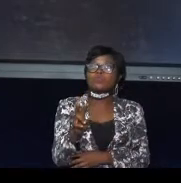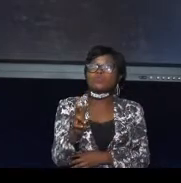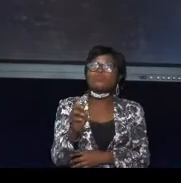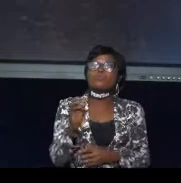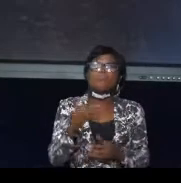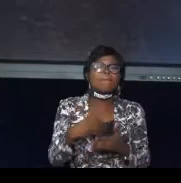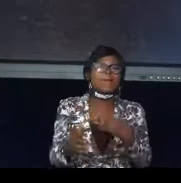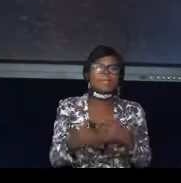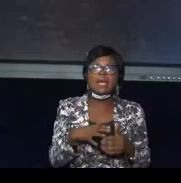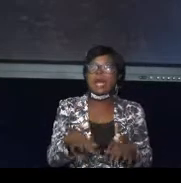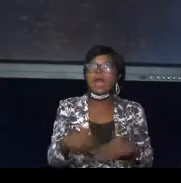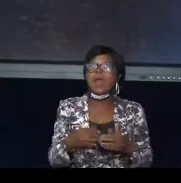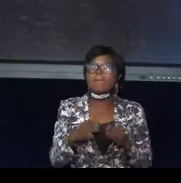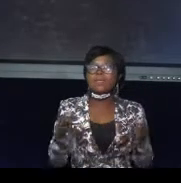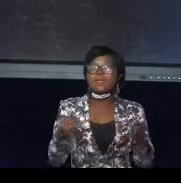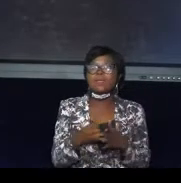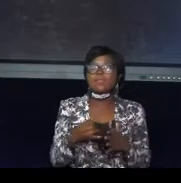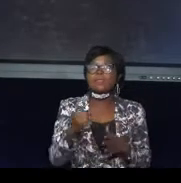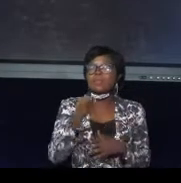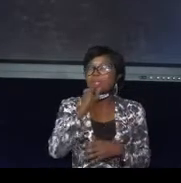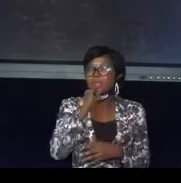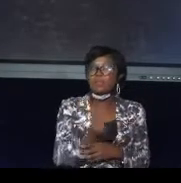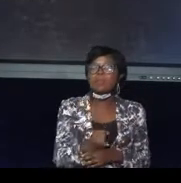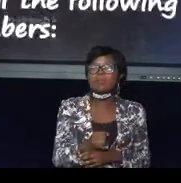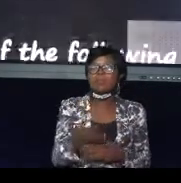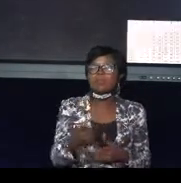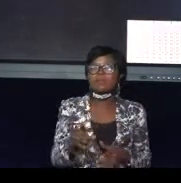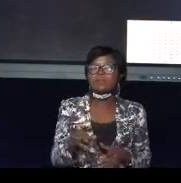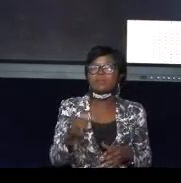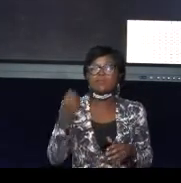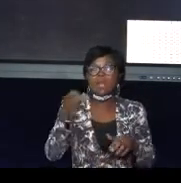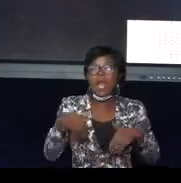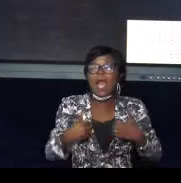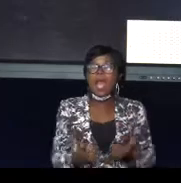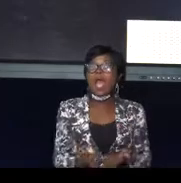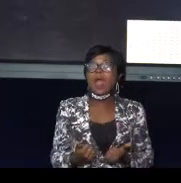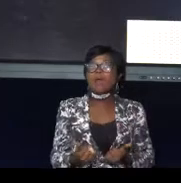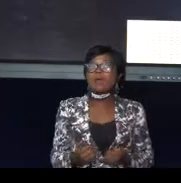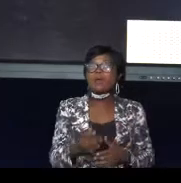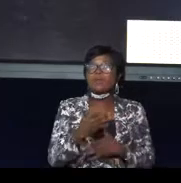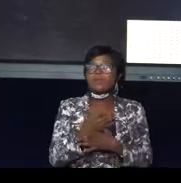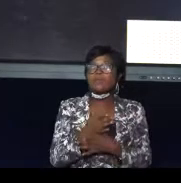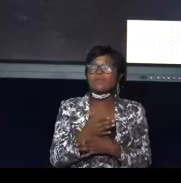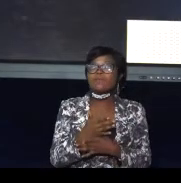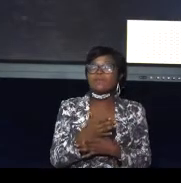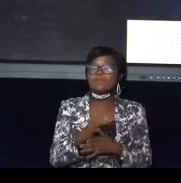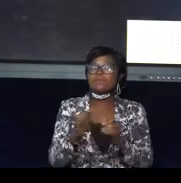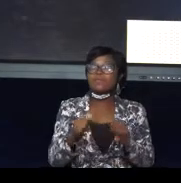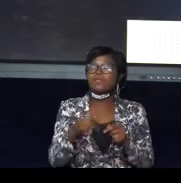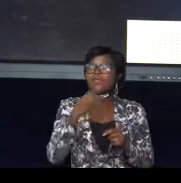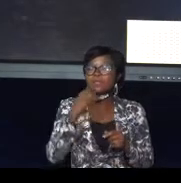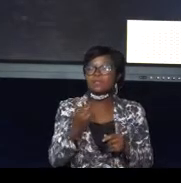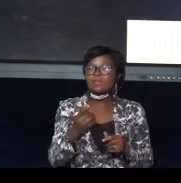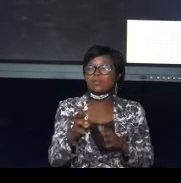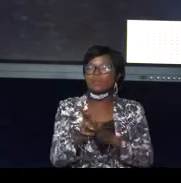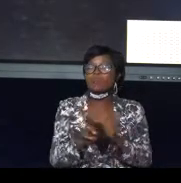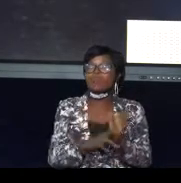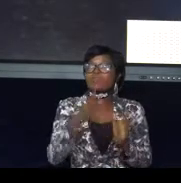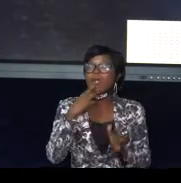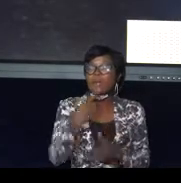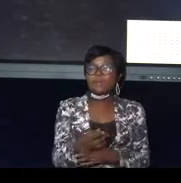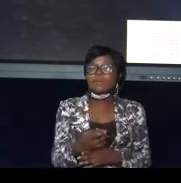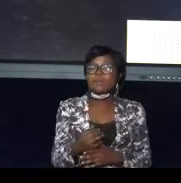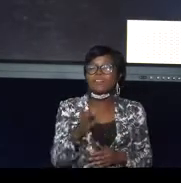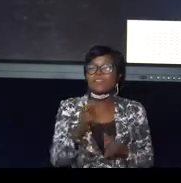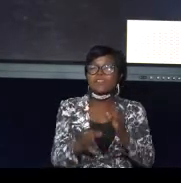is a factor no matter how big it is. Let's check out the divisibility rule for 5. We'll know that 5 is a factor of a